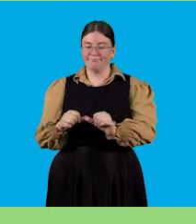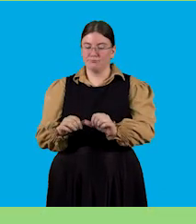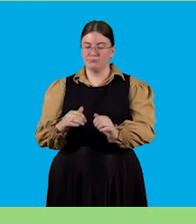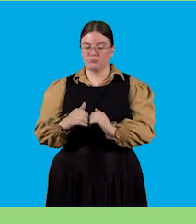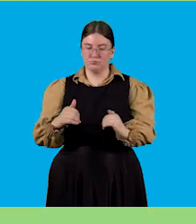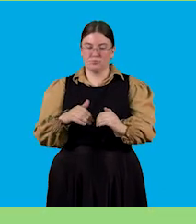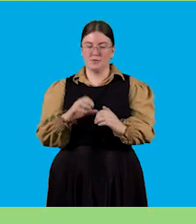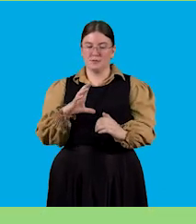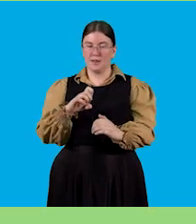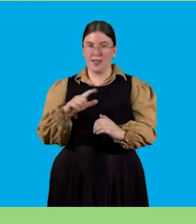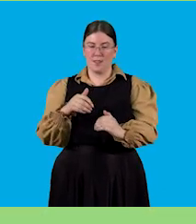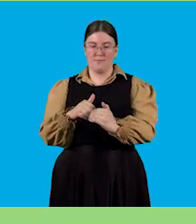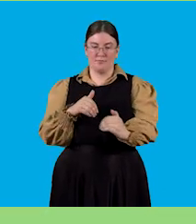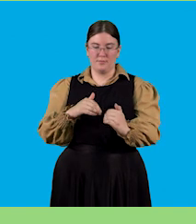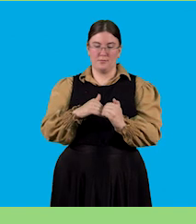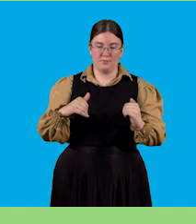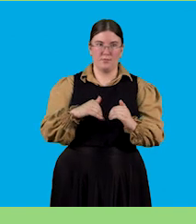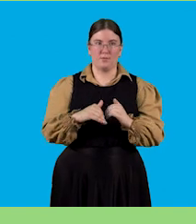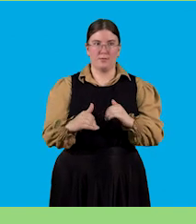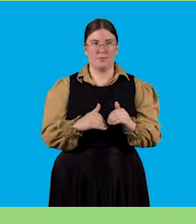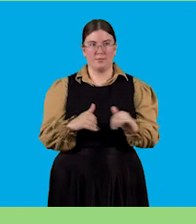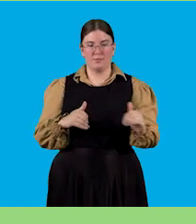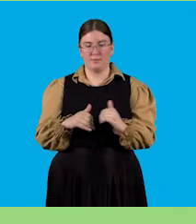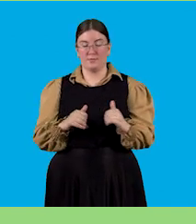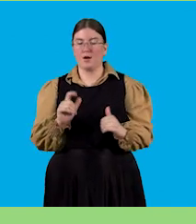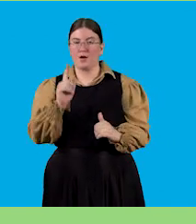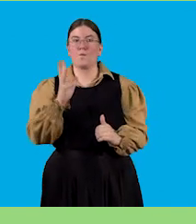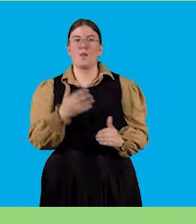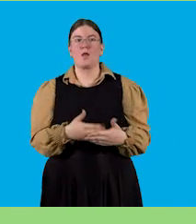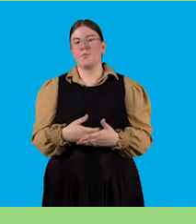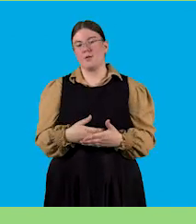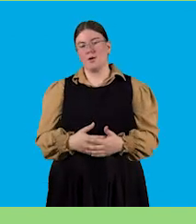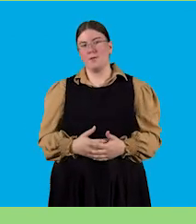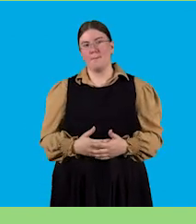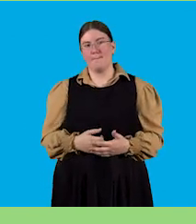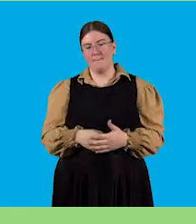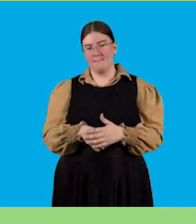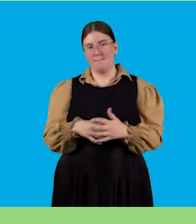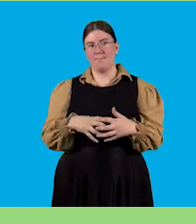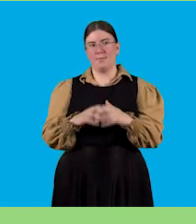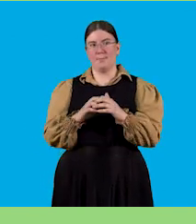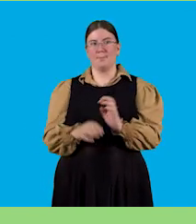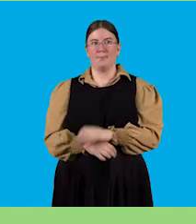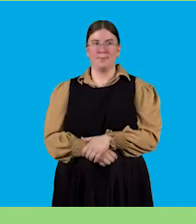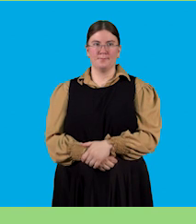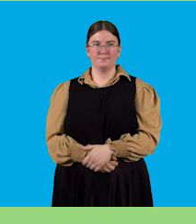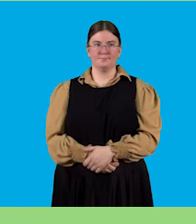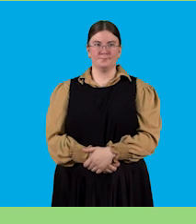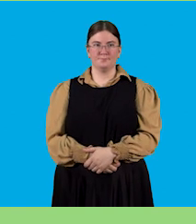division of cells that happens that will later form an embryo.